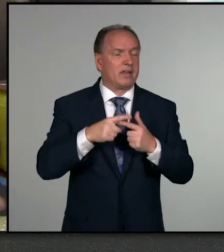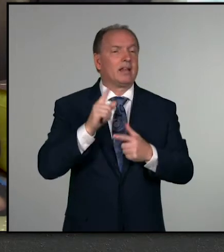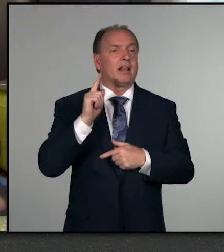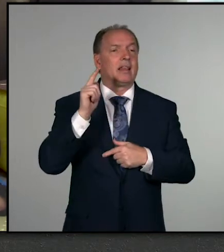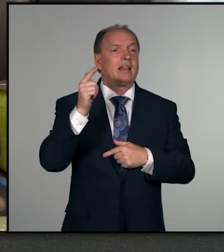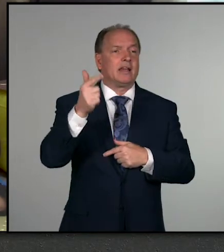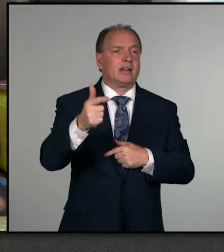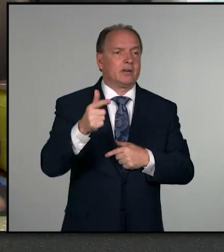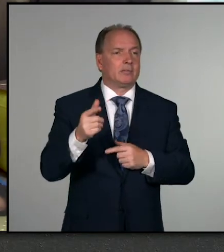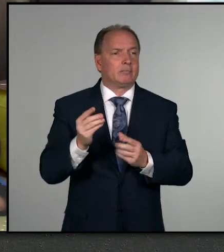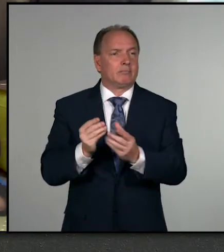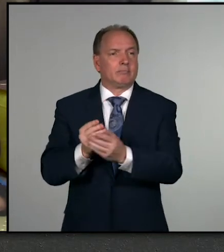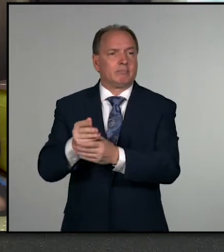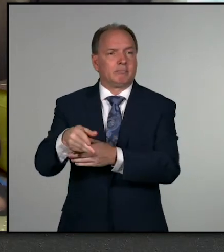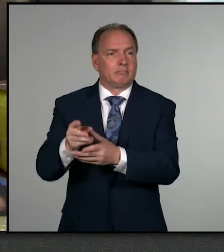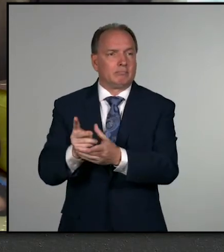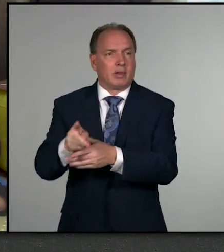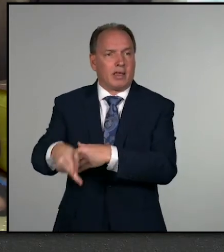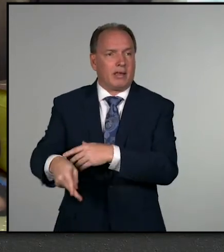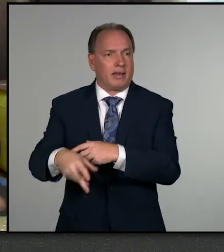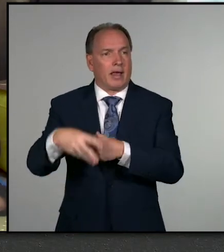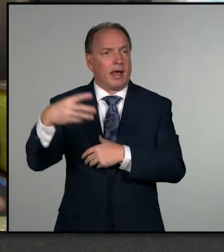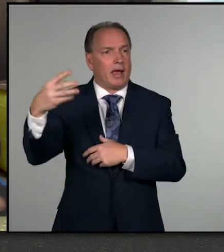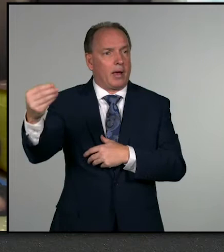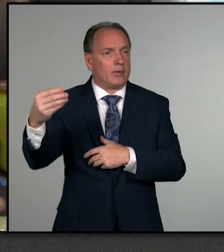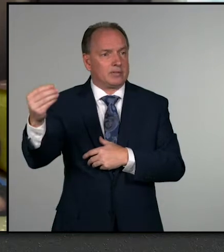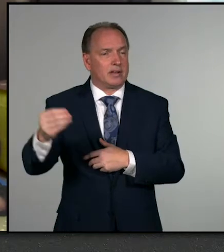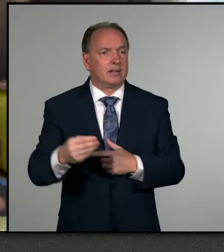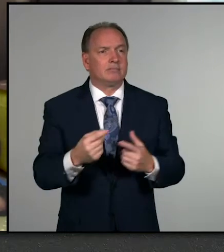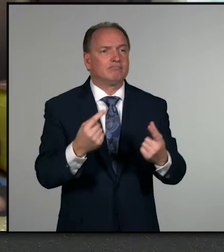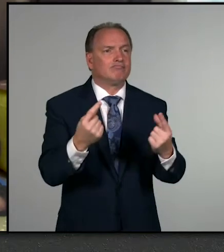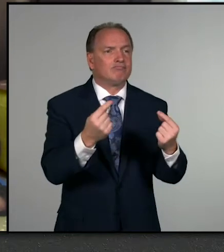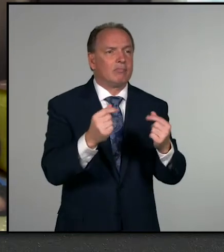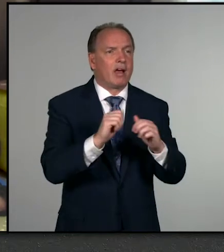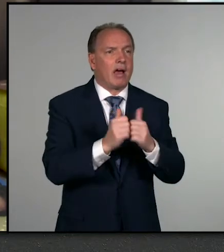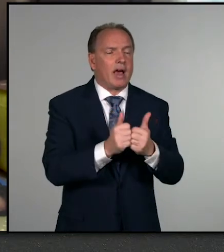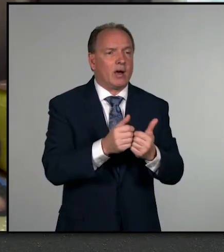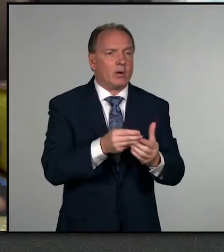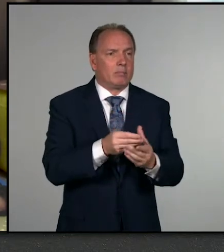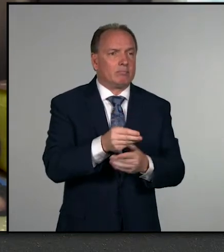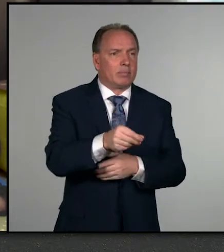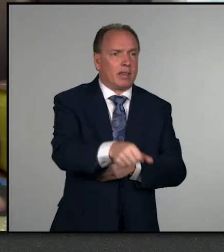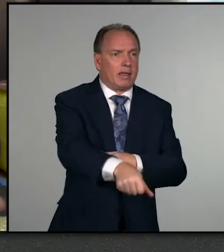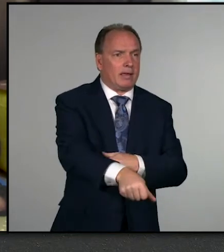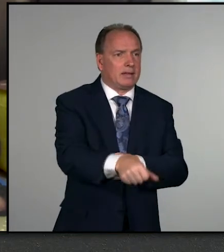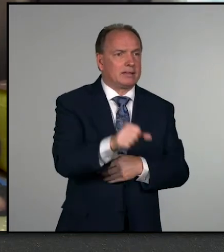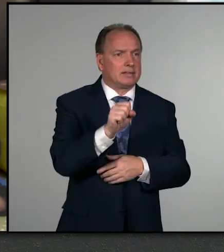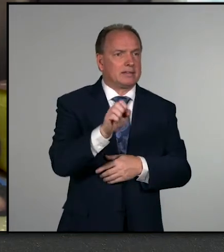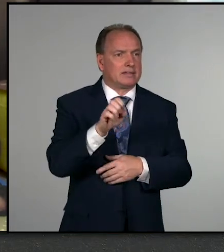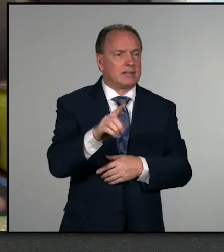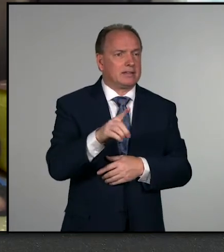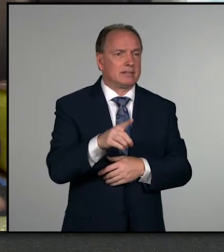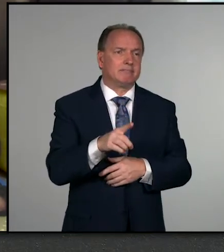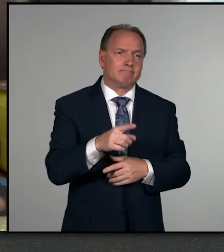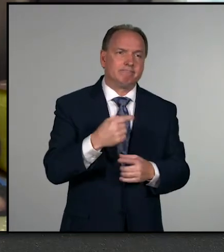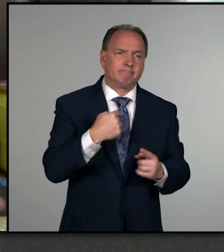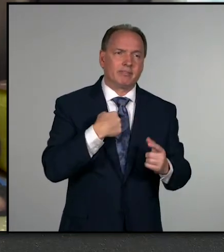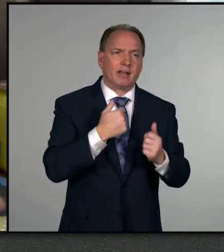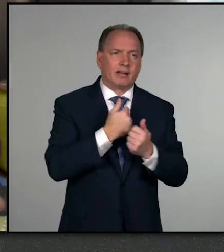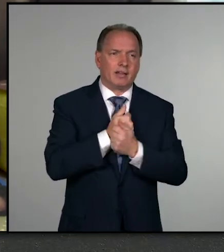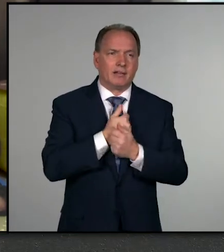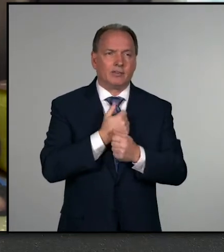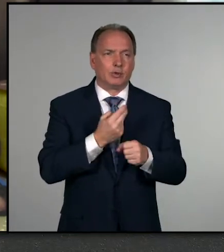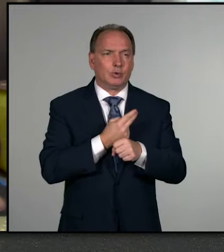outside. Well, I want to show you what you can do for planting seeds. Now, Miss Debbie loves to recycle things and